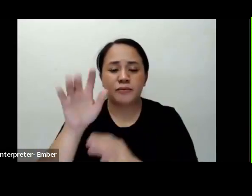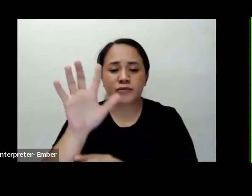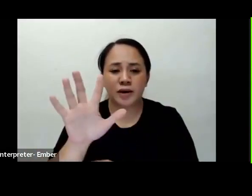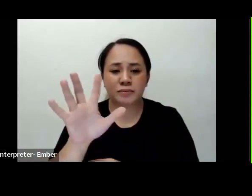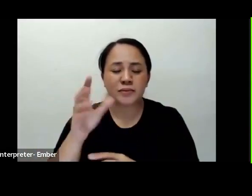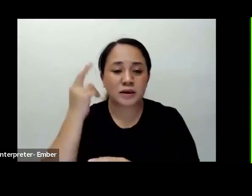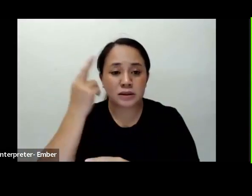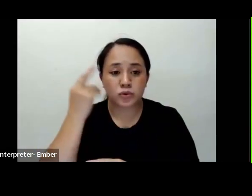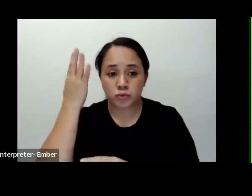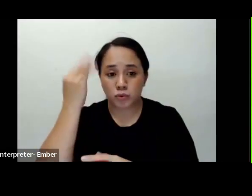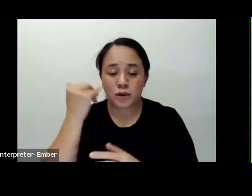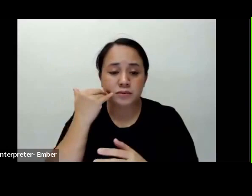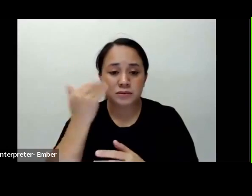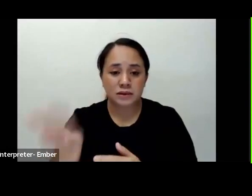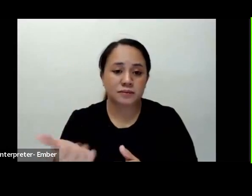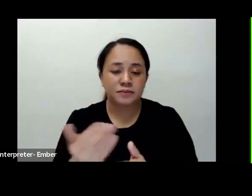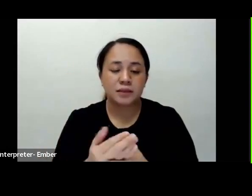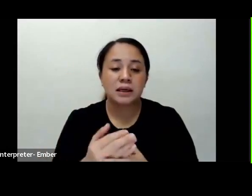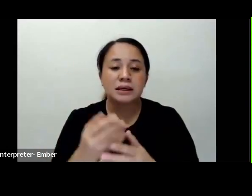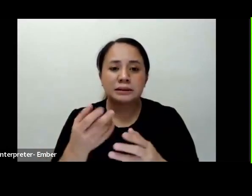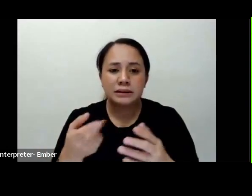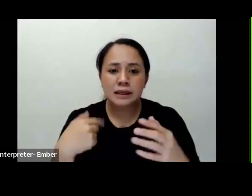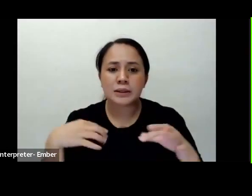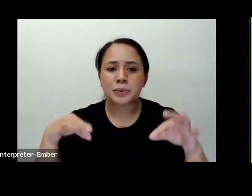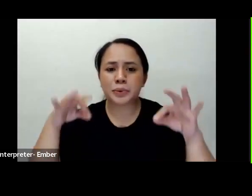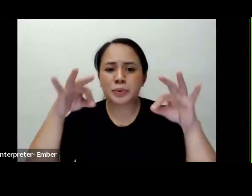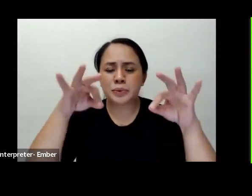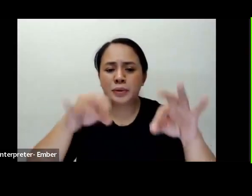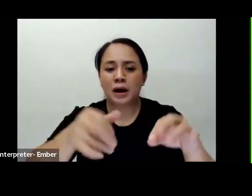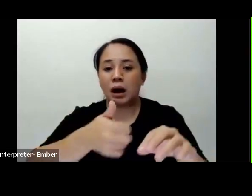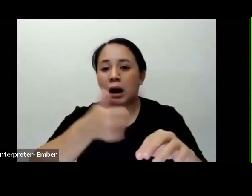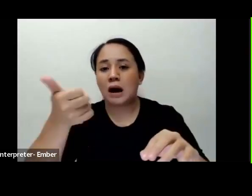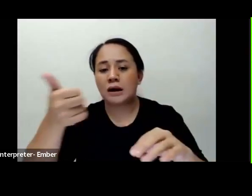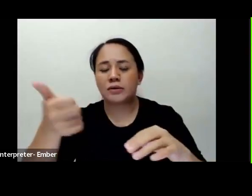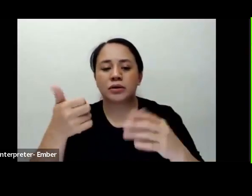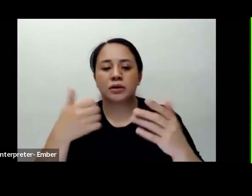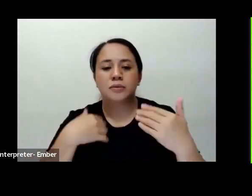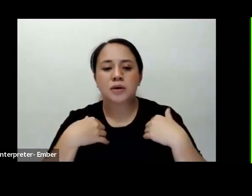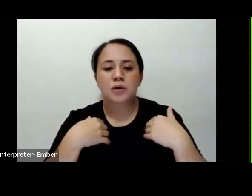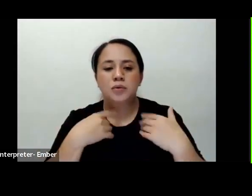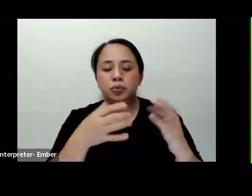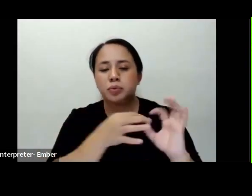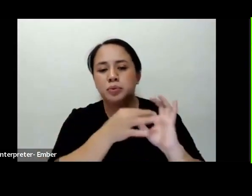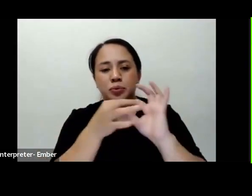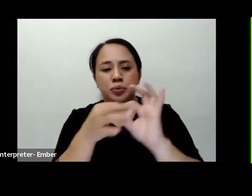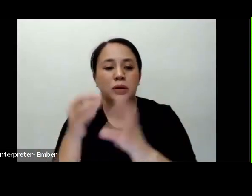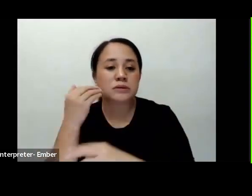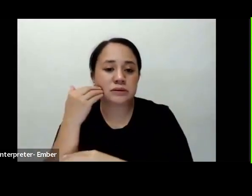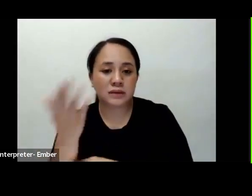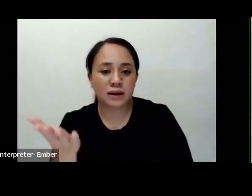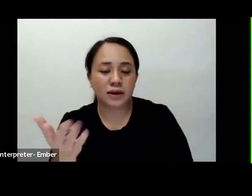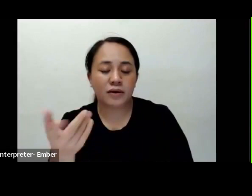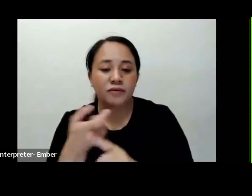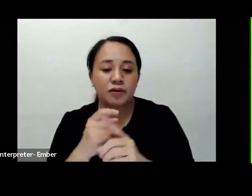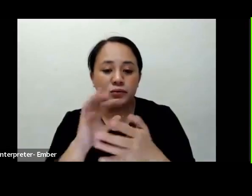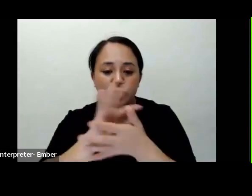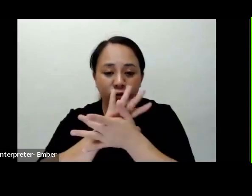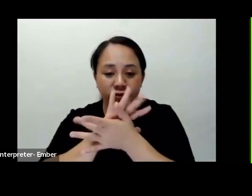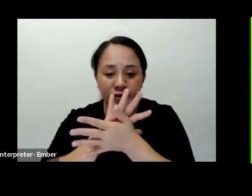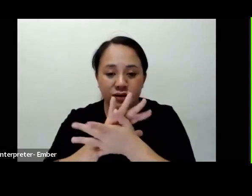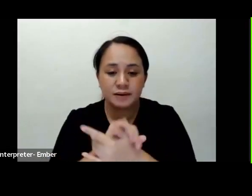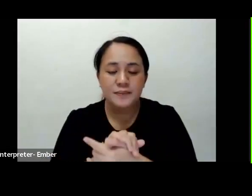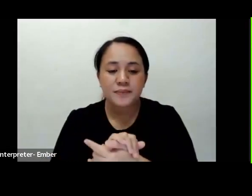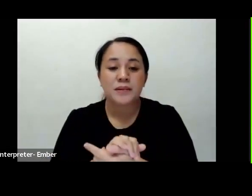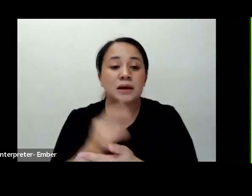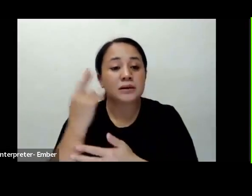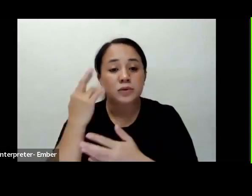death. And they contributed the other half. These are collateral deaths from COVID. And the reason